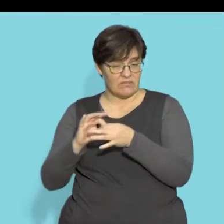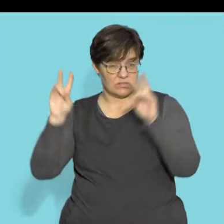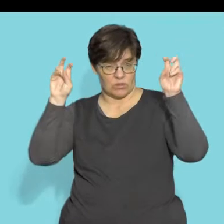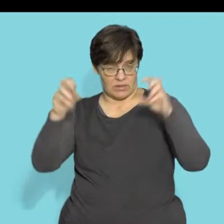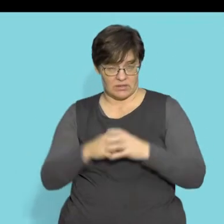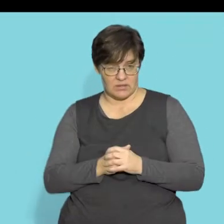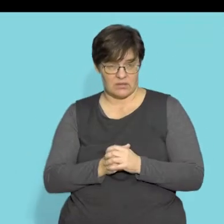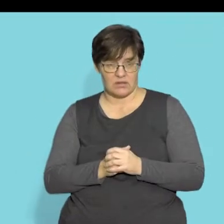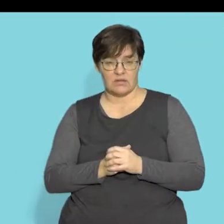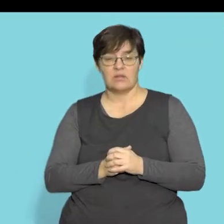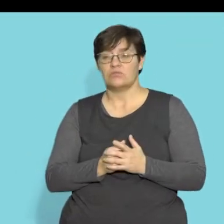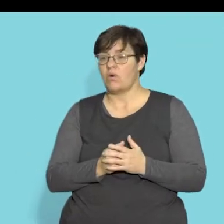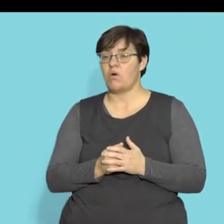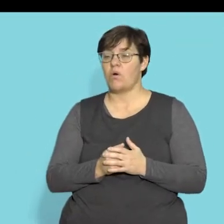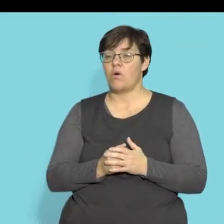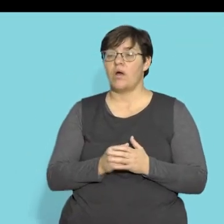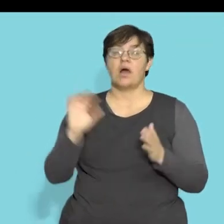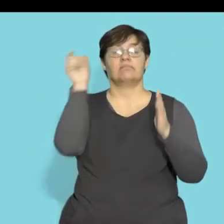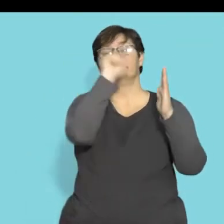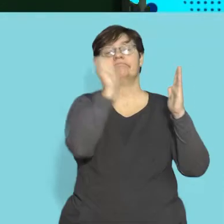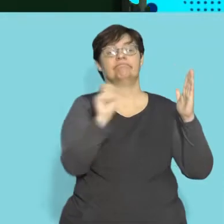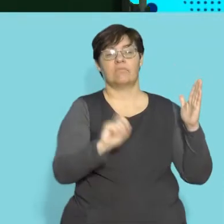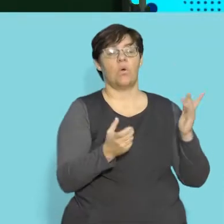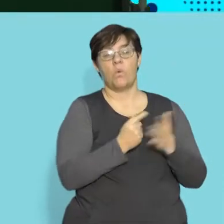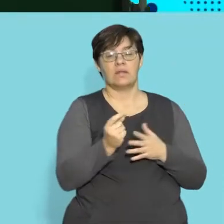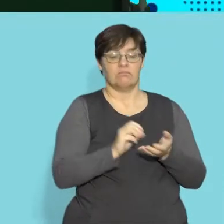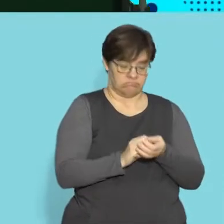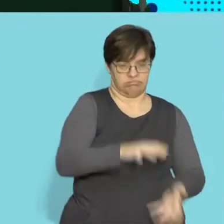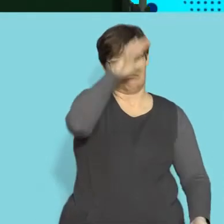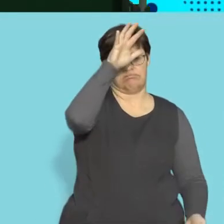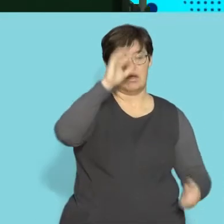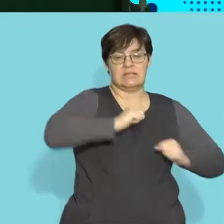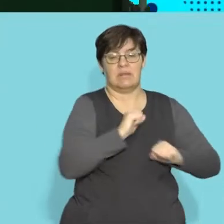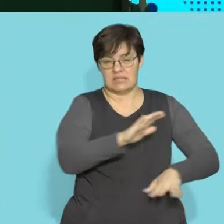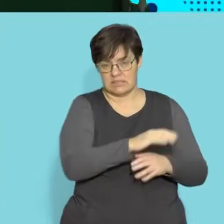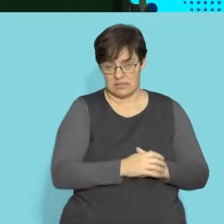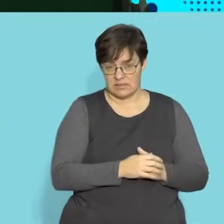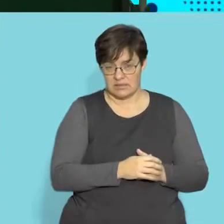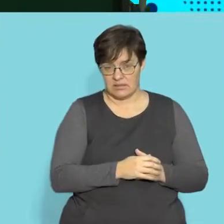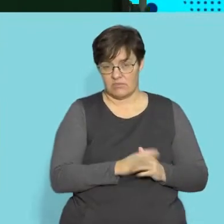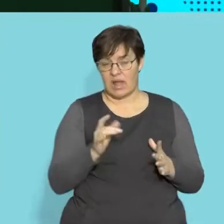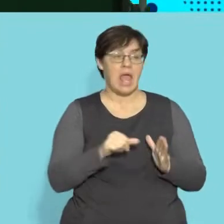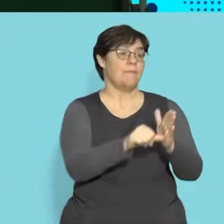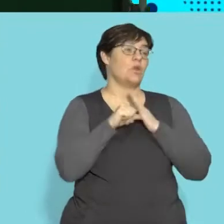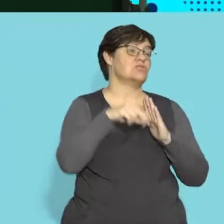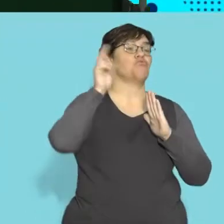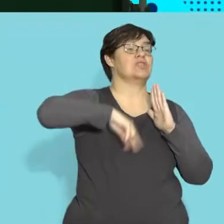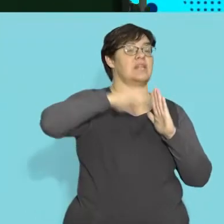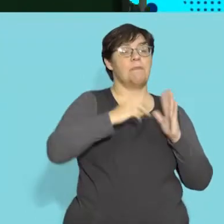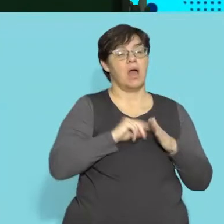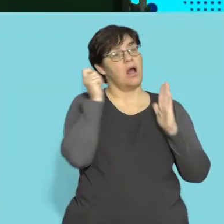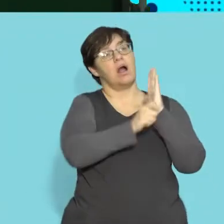to the topic. So you cannot fill space in your essay because you want to take up a lot of paper and impress the reader